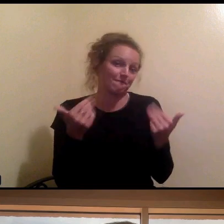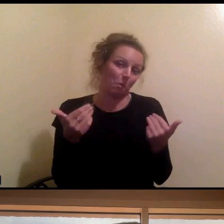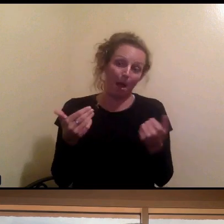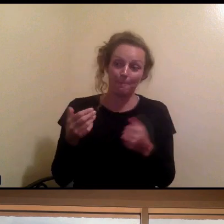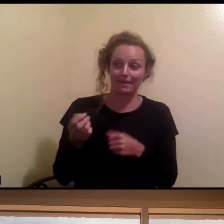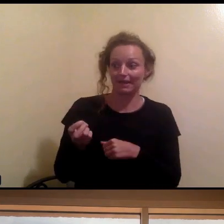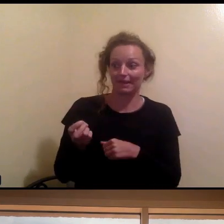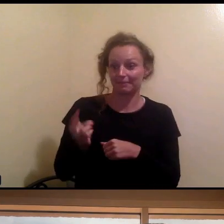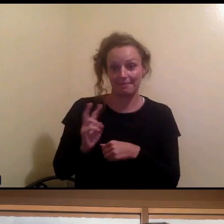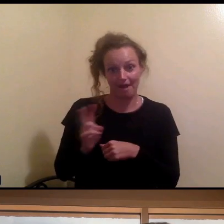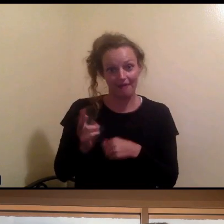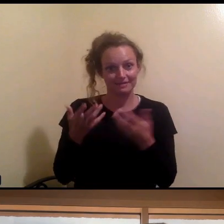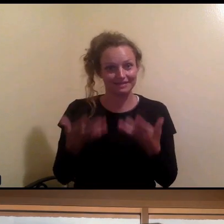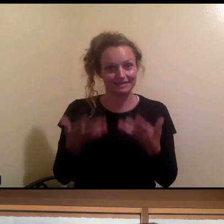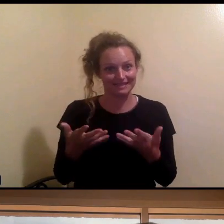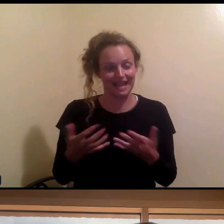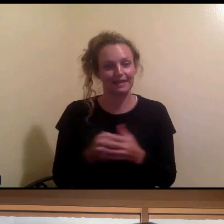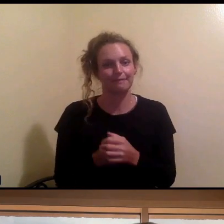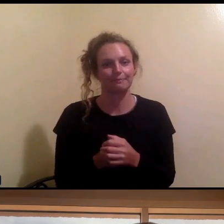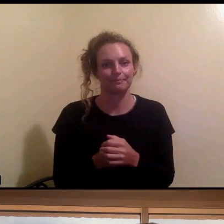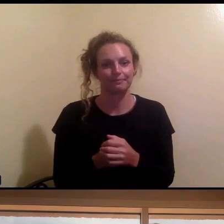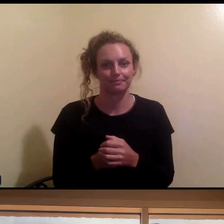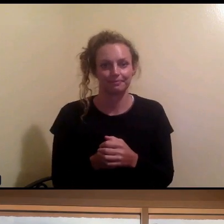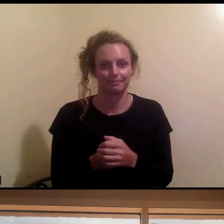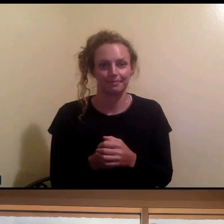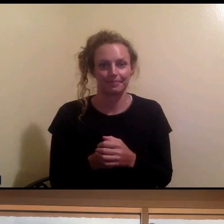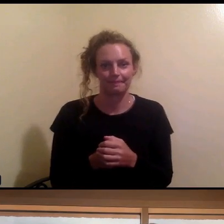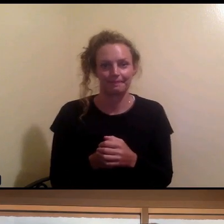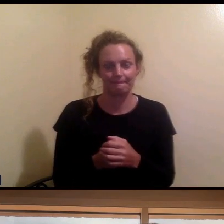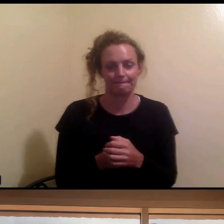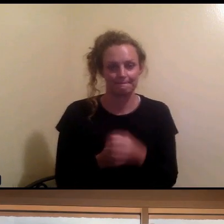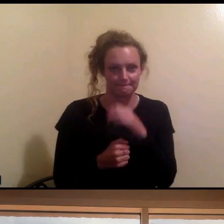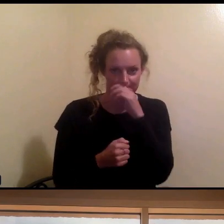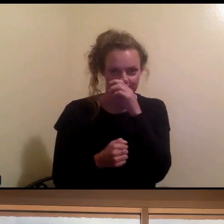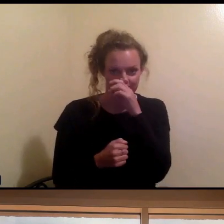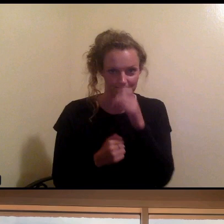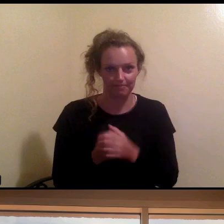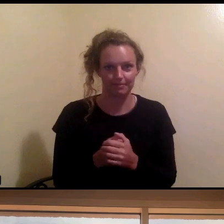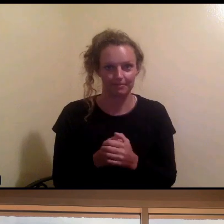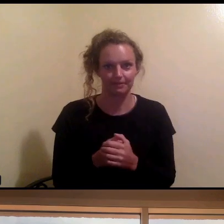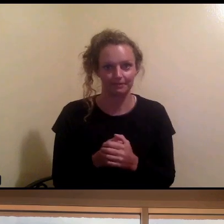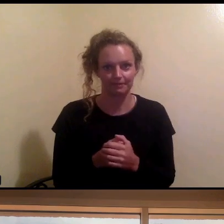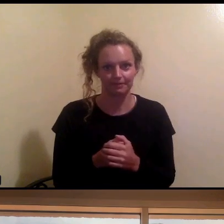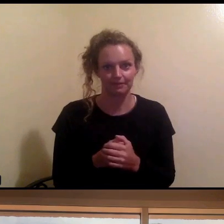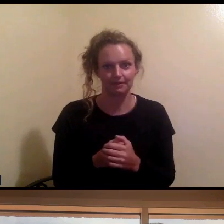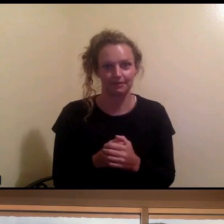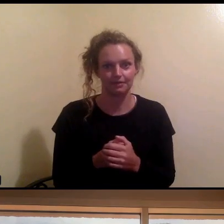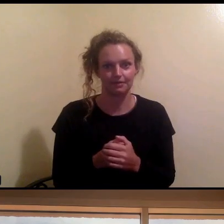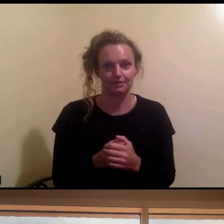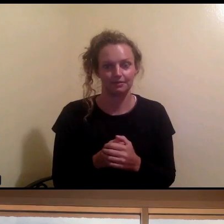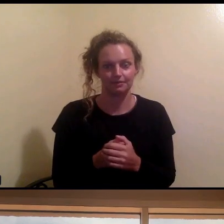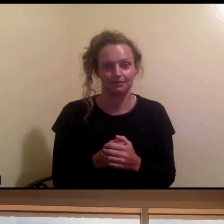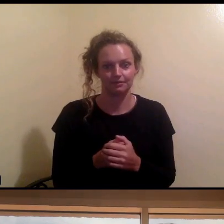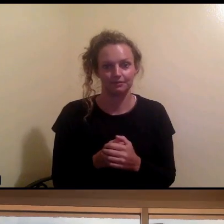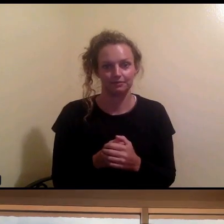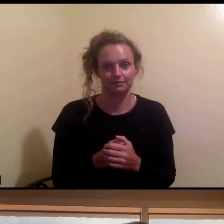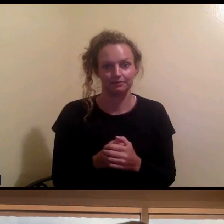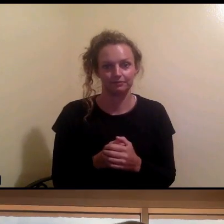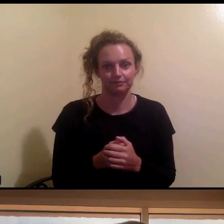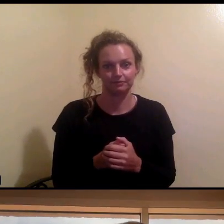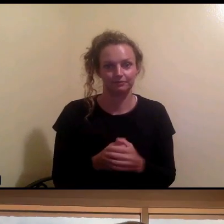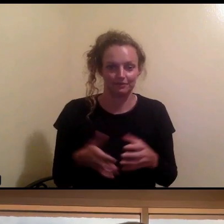fellow panelists and especially Tony. So here's a worldwide exclusive, I guess you